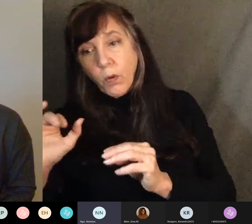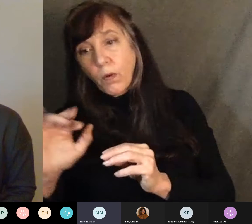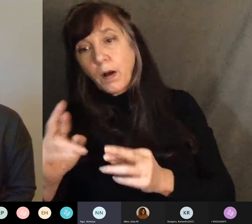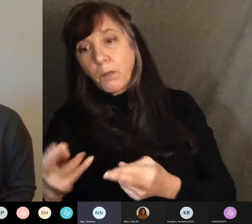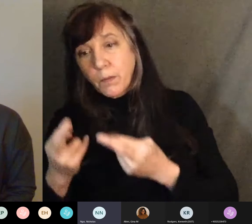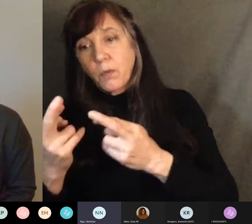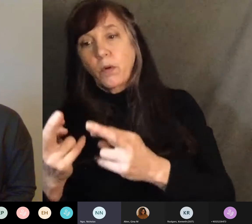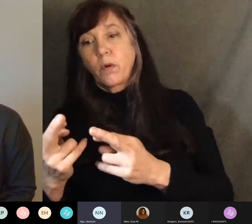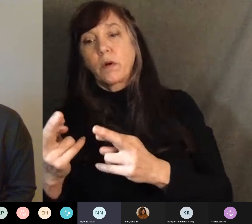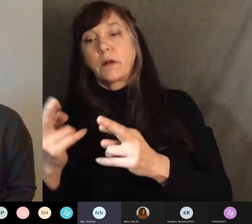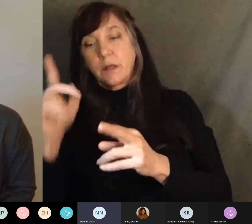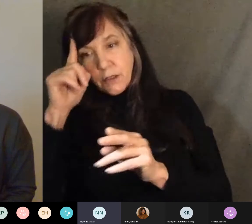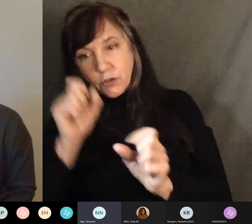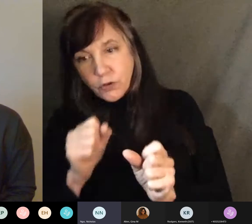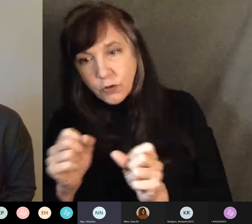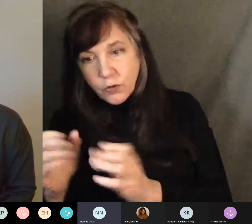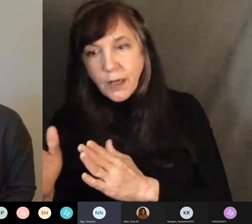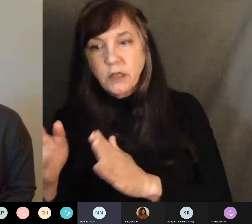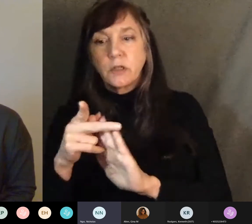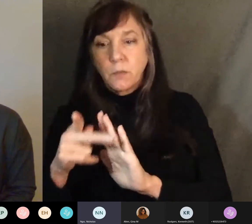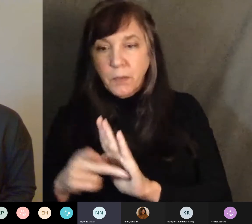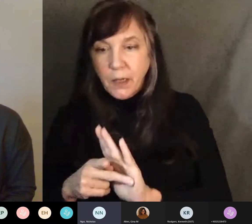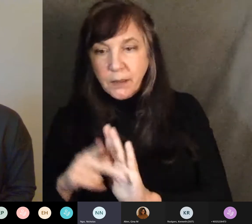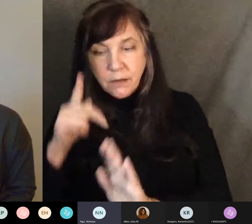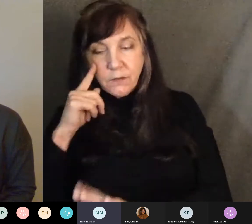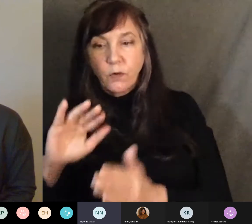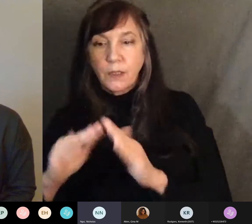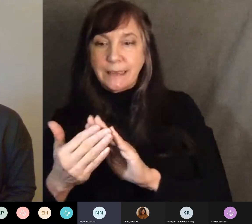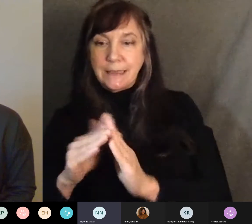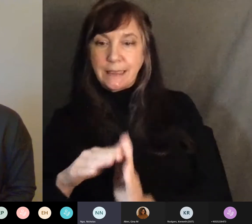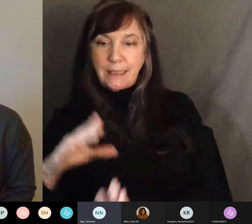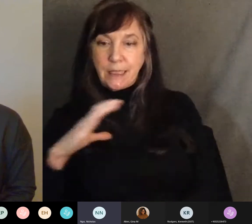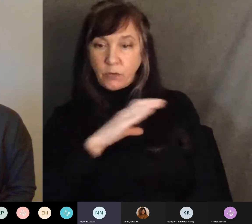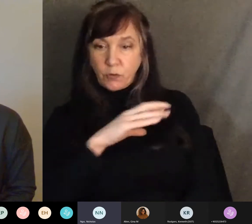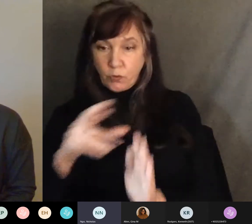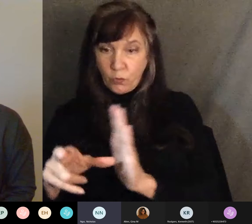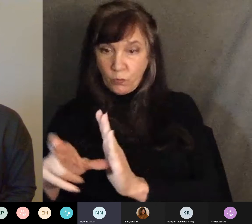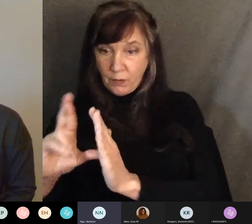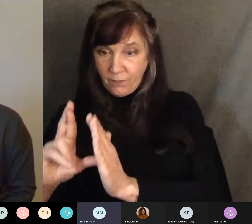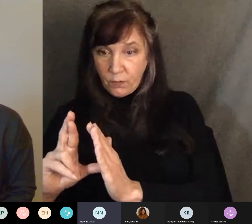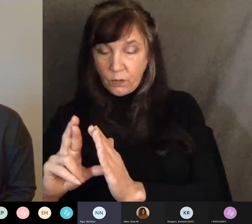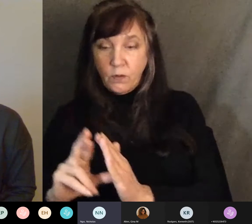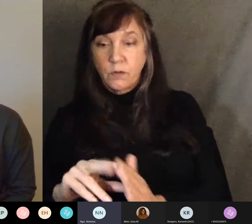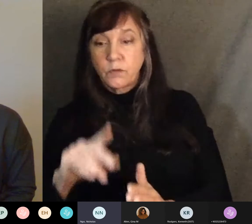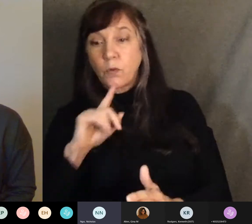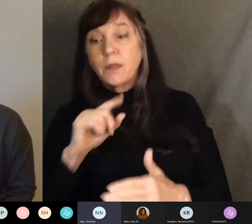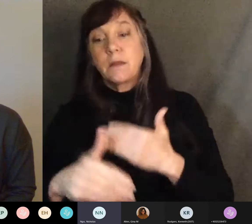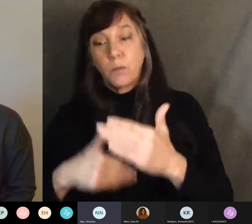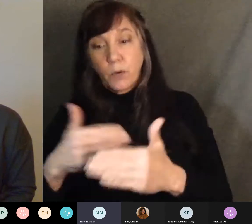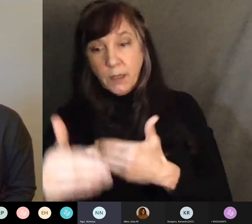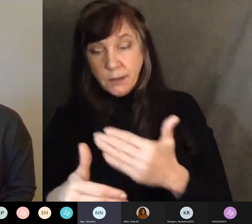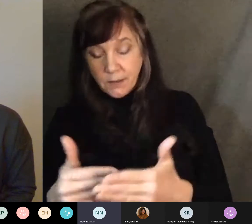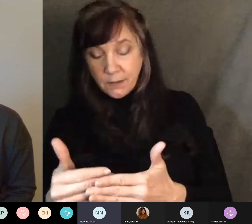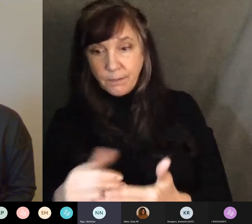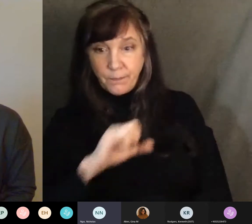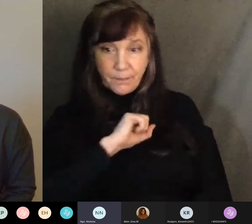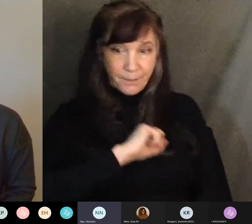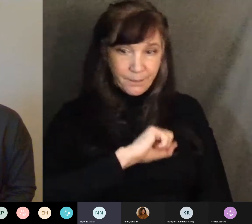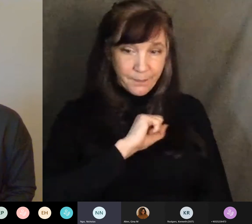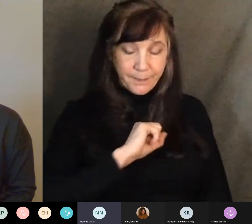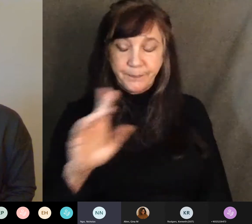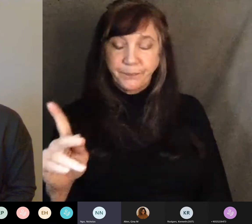policies for our city council to review. So in the process, it's really reviewing, reviewing